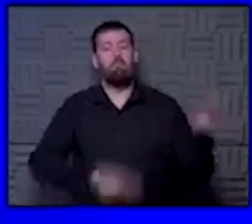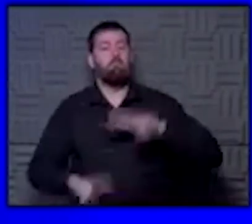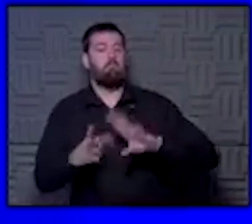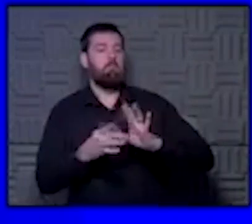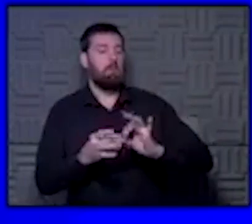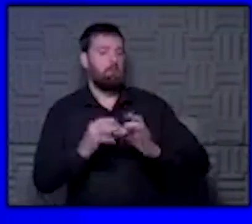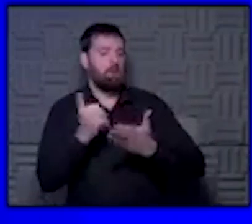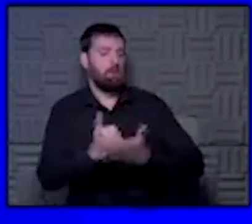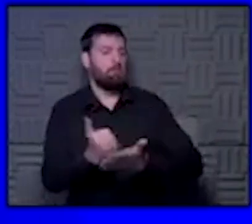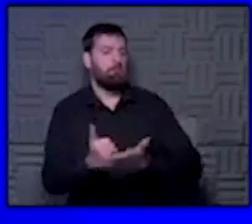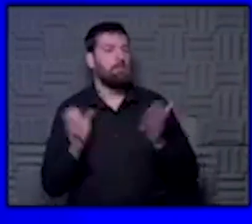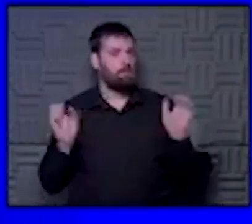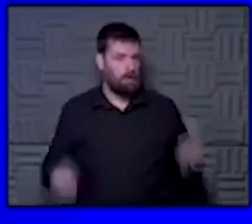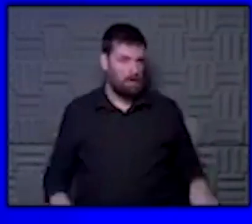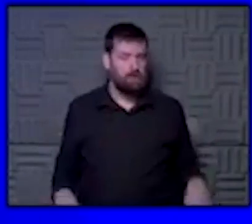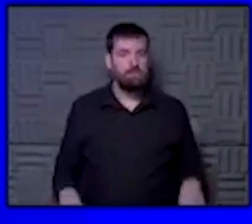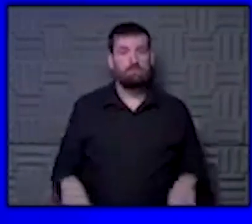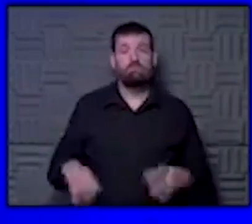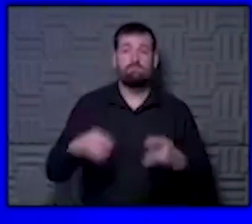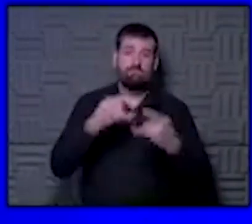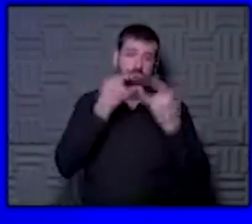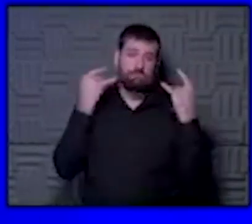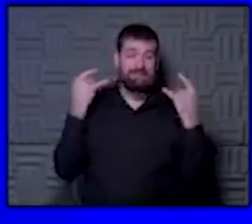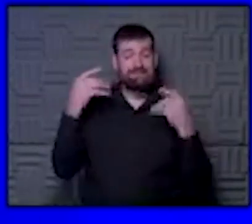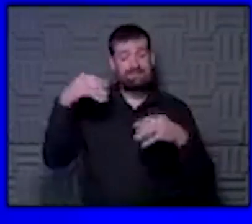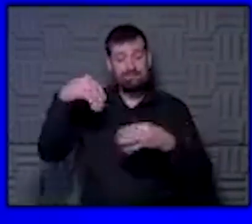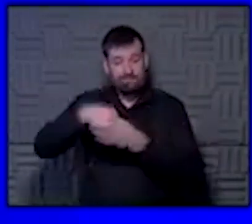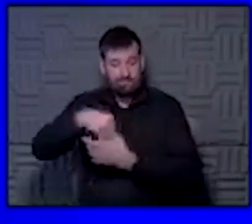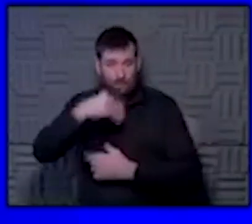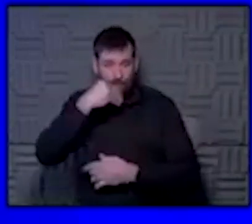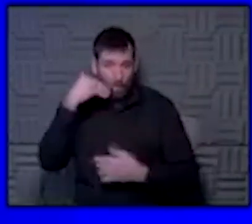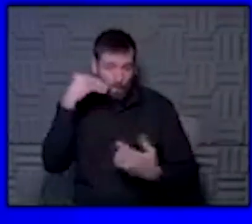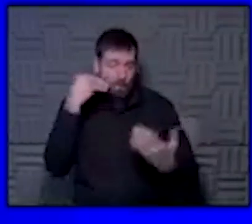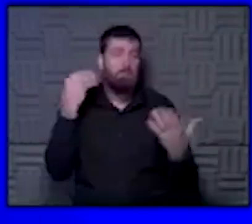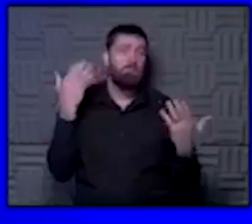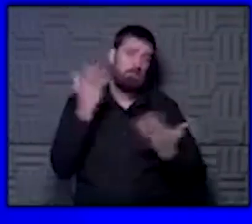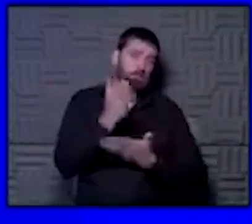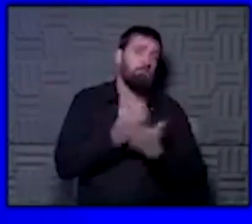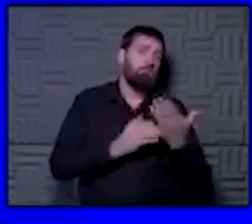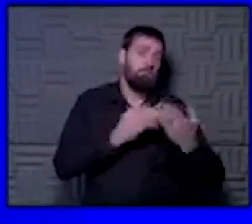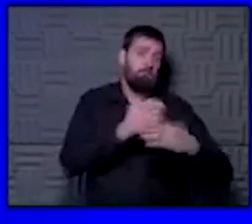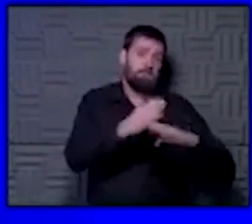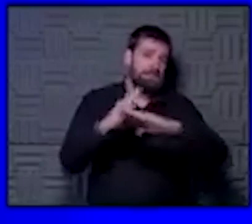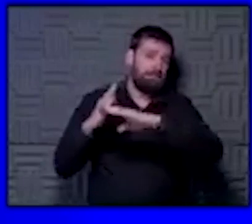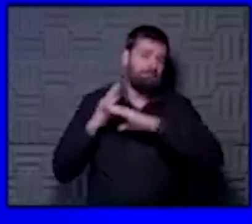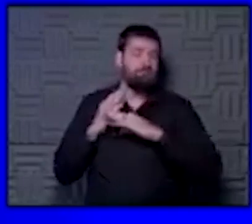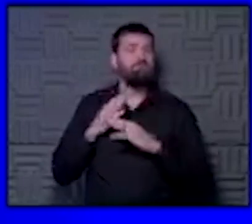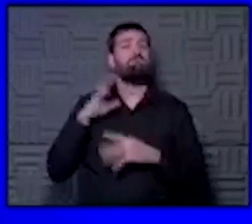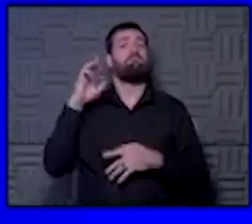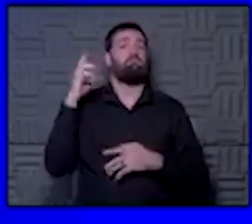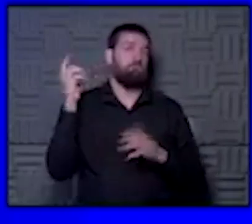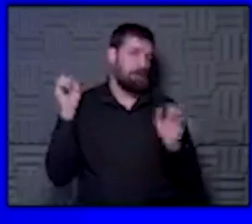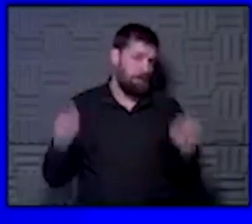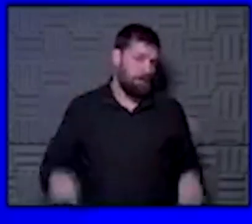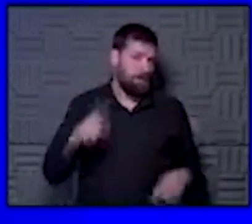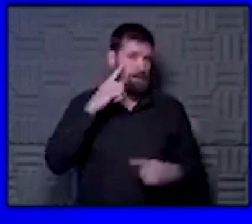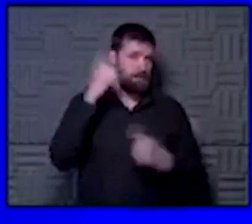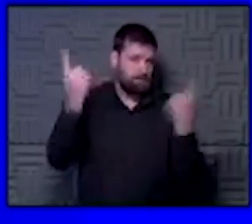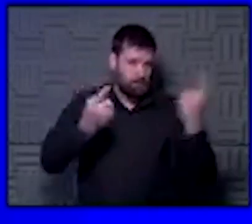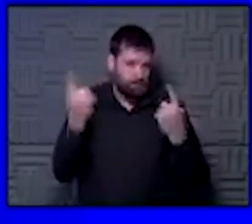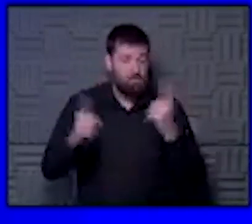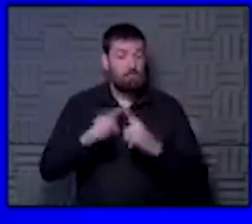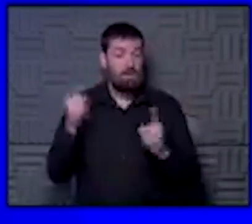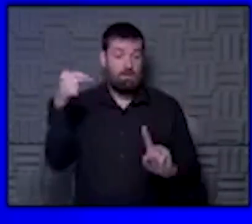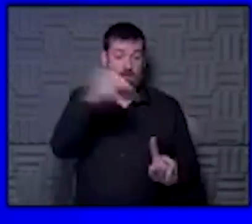client. Mask wear and mask use in the house has been shown to be somewhat protective, so that is always something to consider. But I think if you're doing